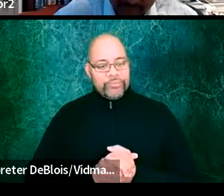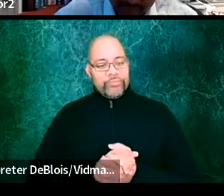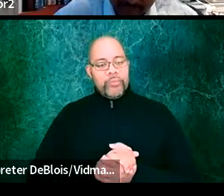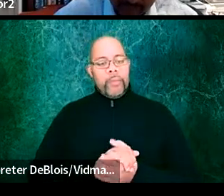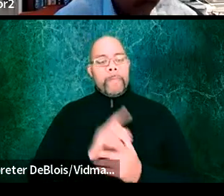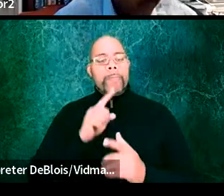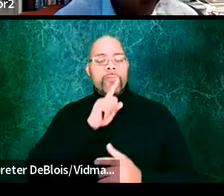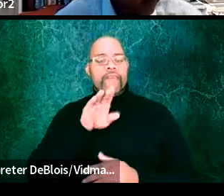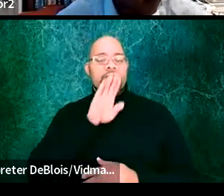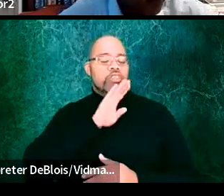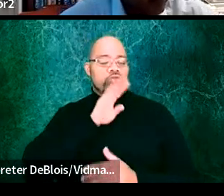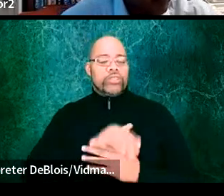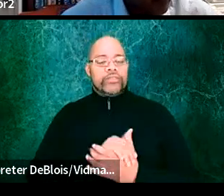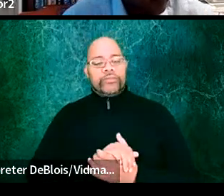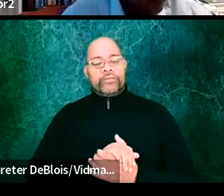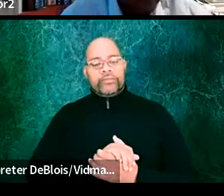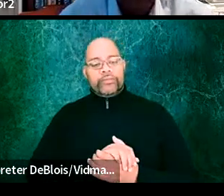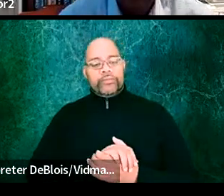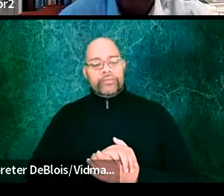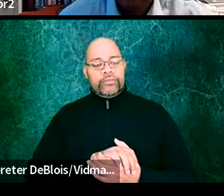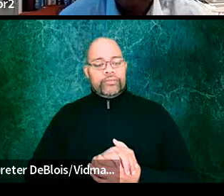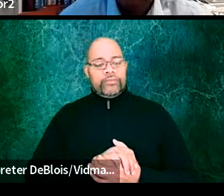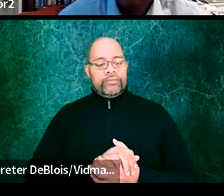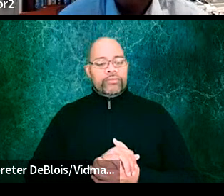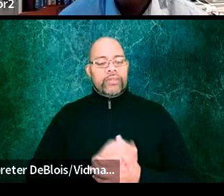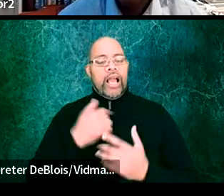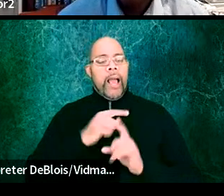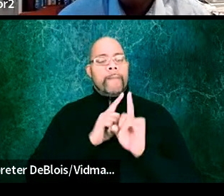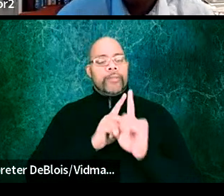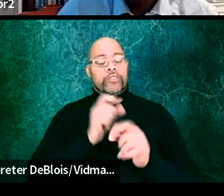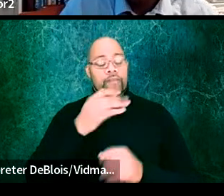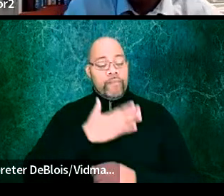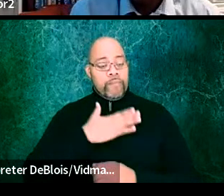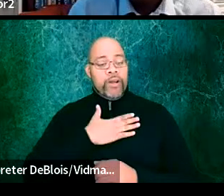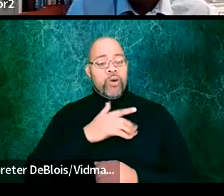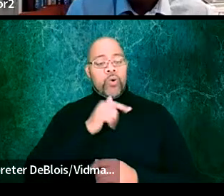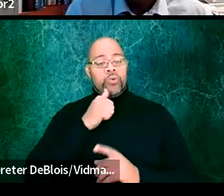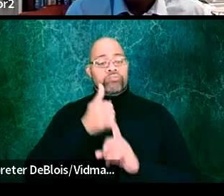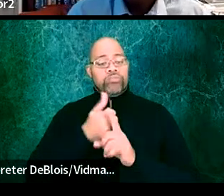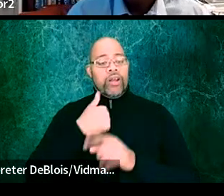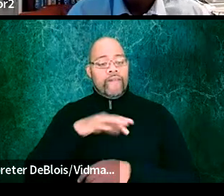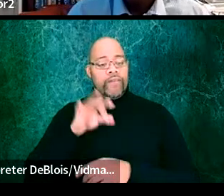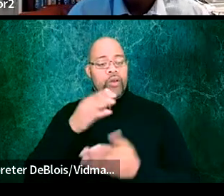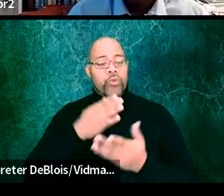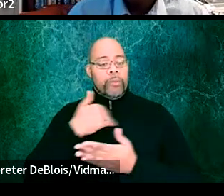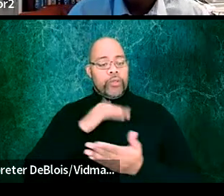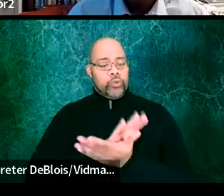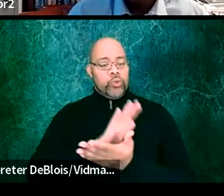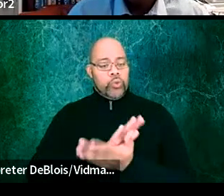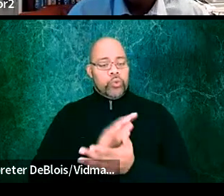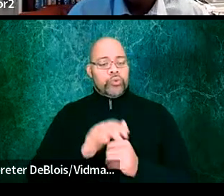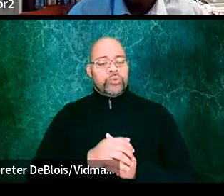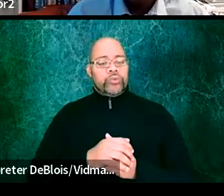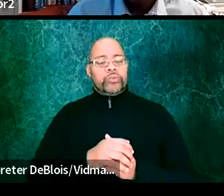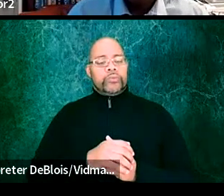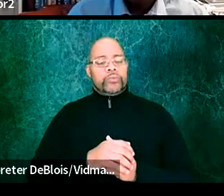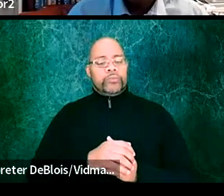was frustrating. I had a mentor of mine who I found through my school. She was an alum of my